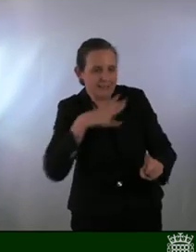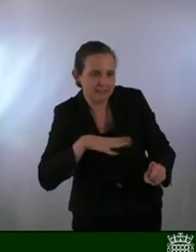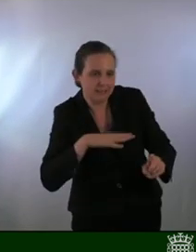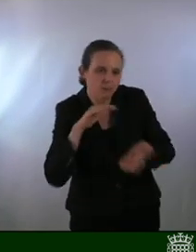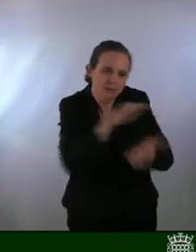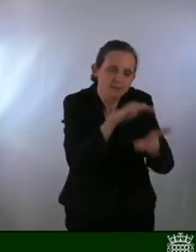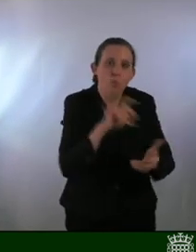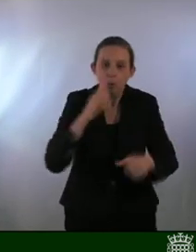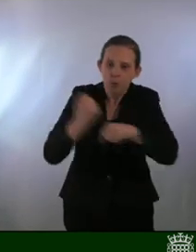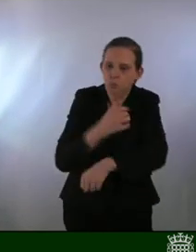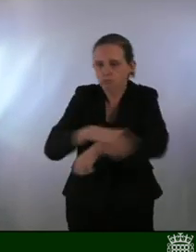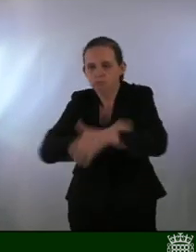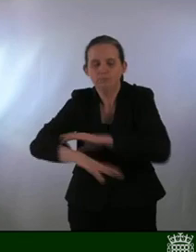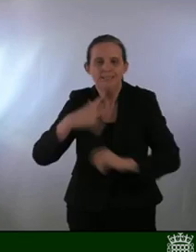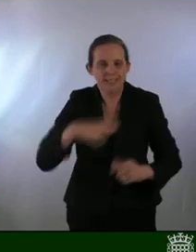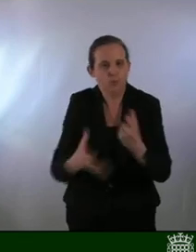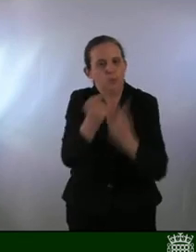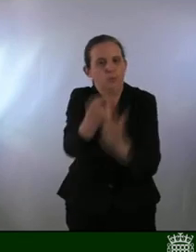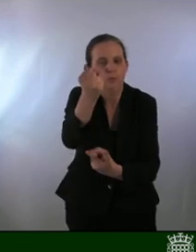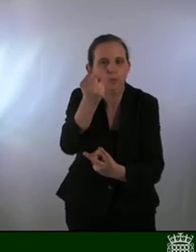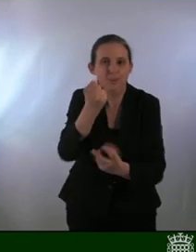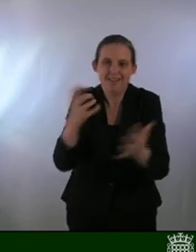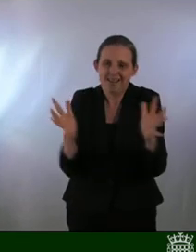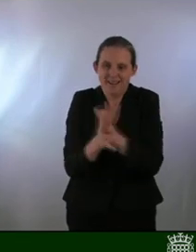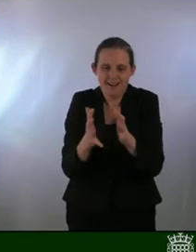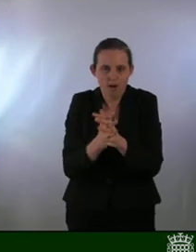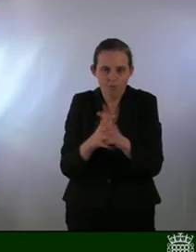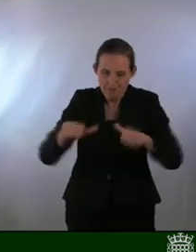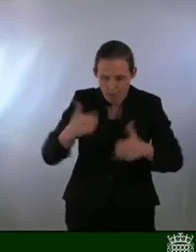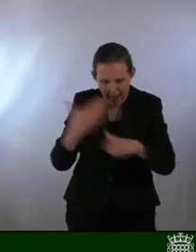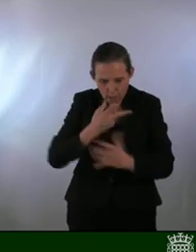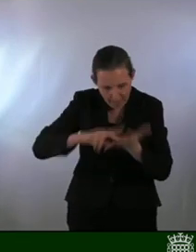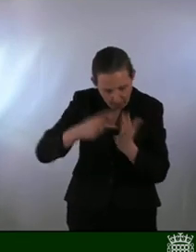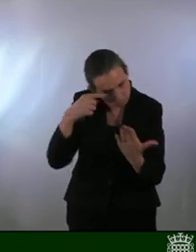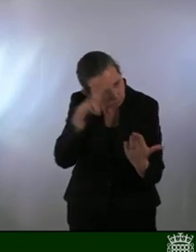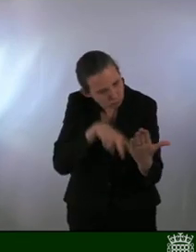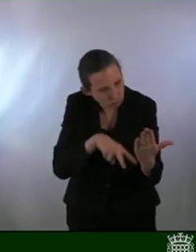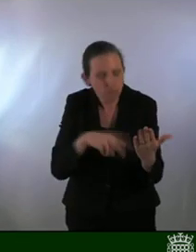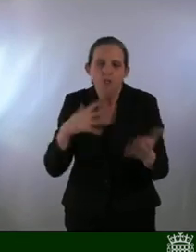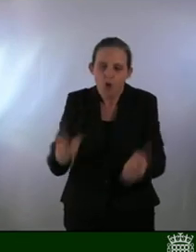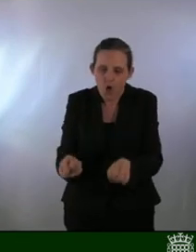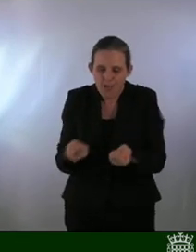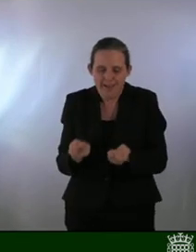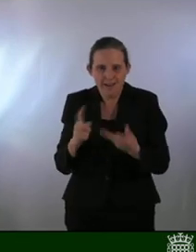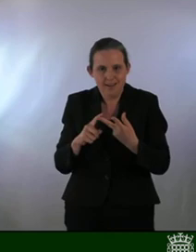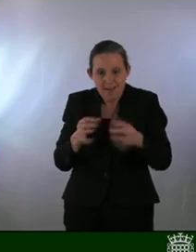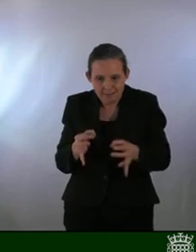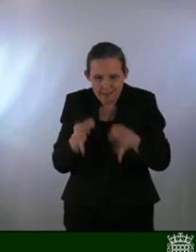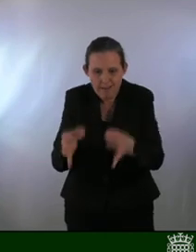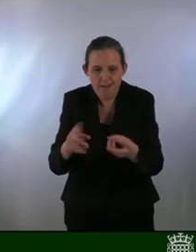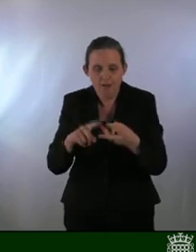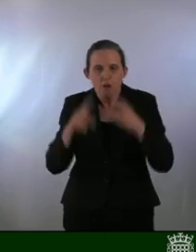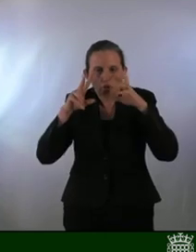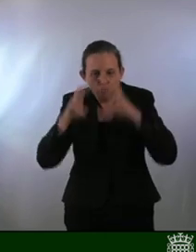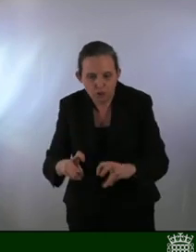takes. We'll get through this by working through our action plan to contain, delay, research and